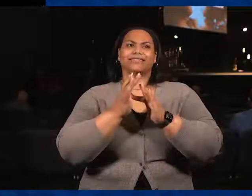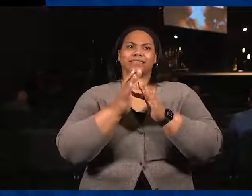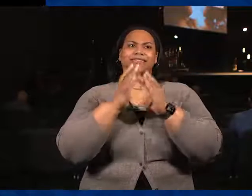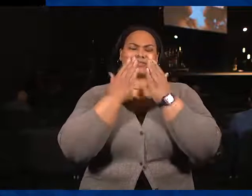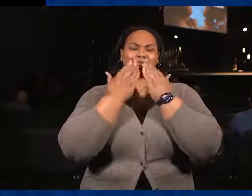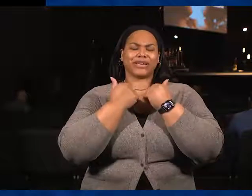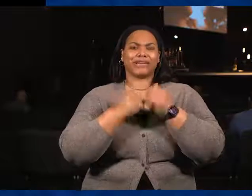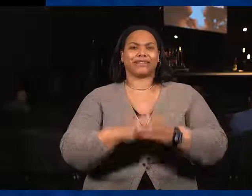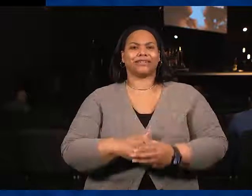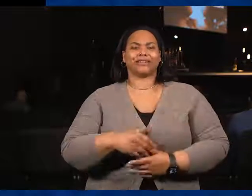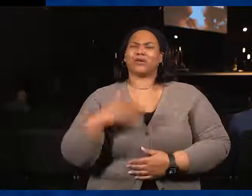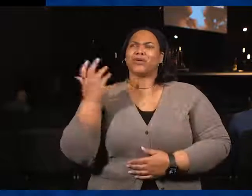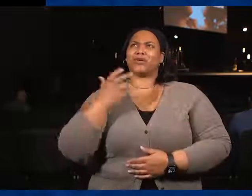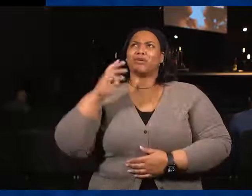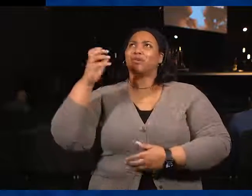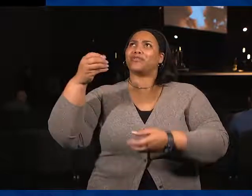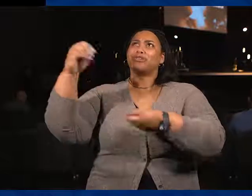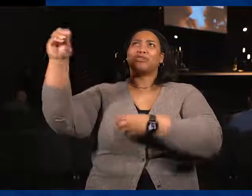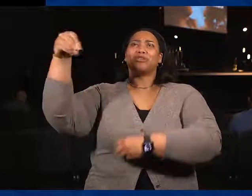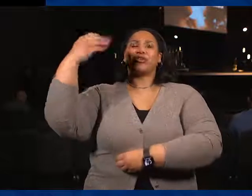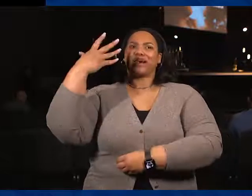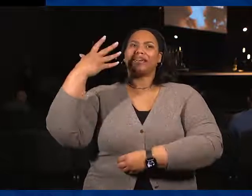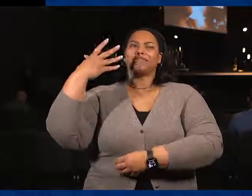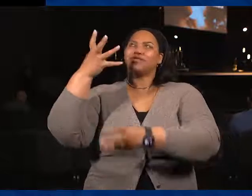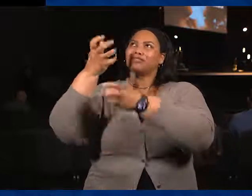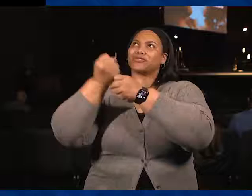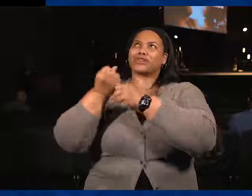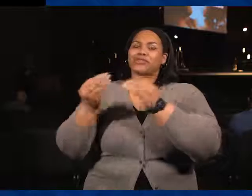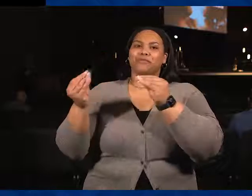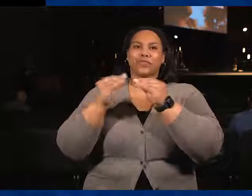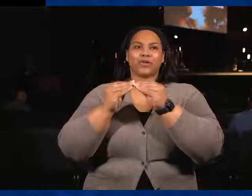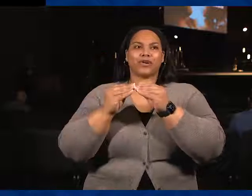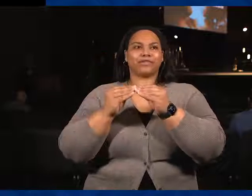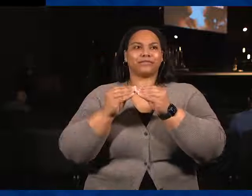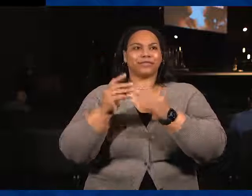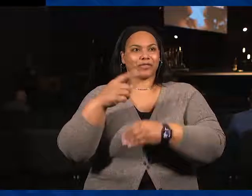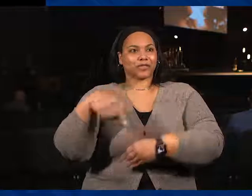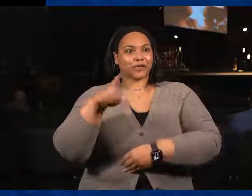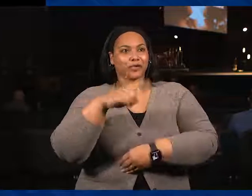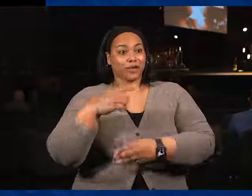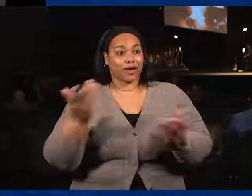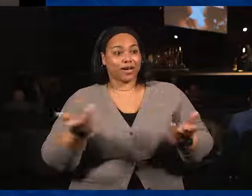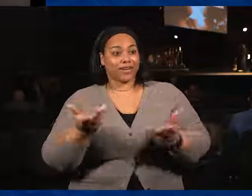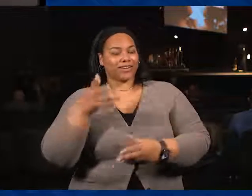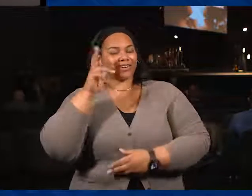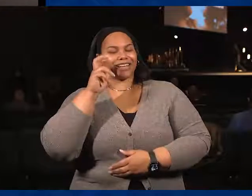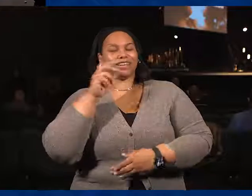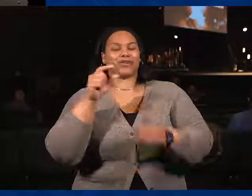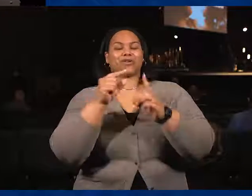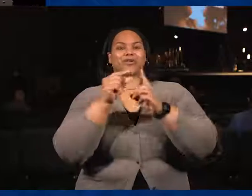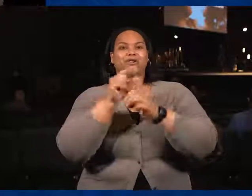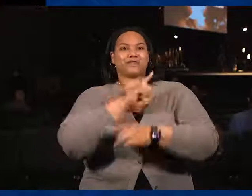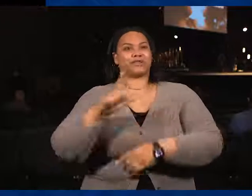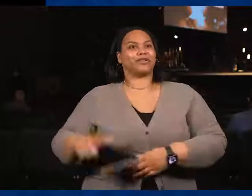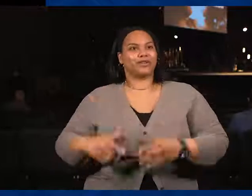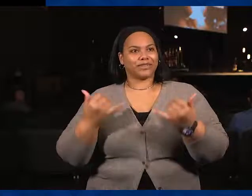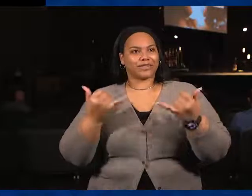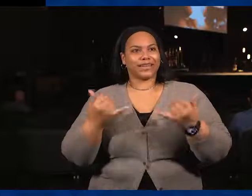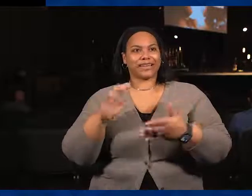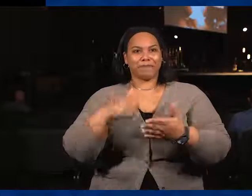in Jesus. Oh, for grace to trust him more. How many of you all came to hear a word from the Lord on today?